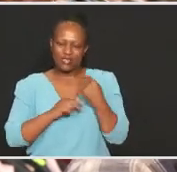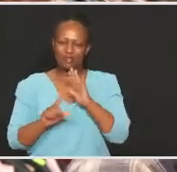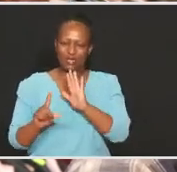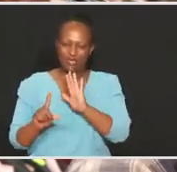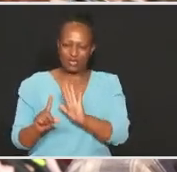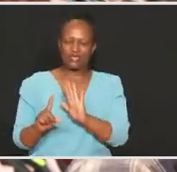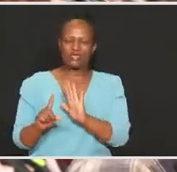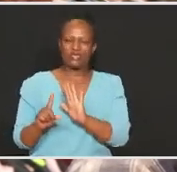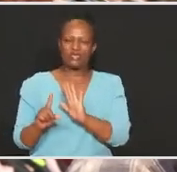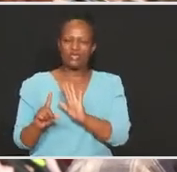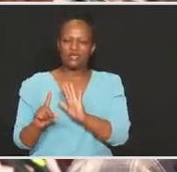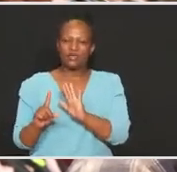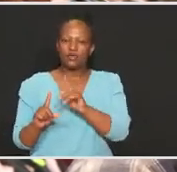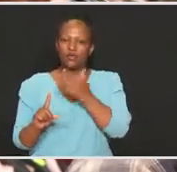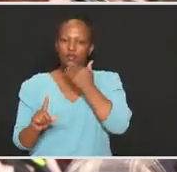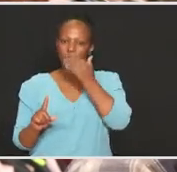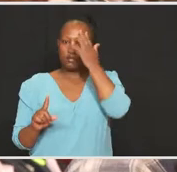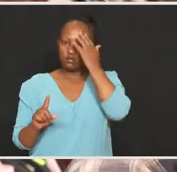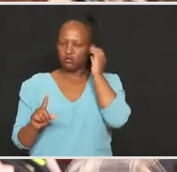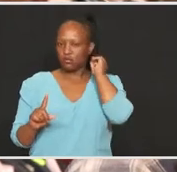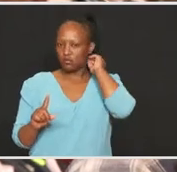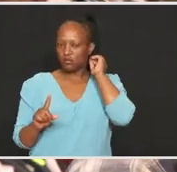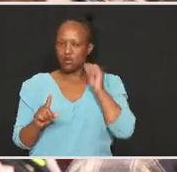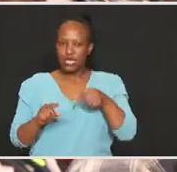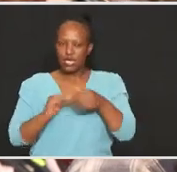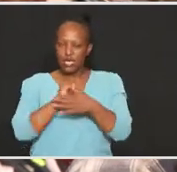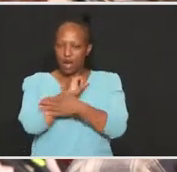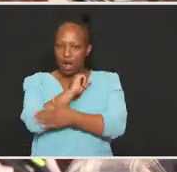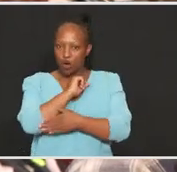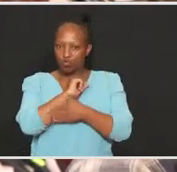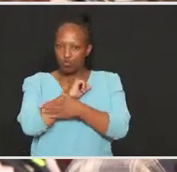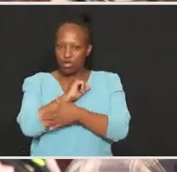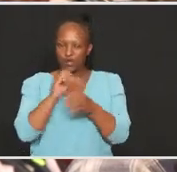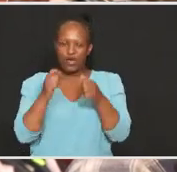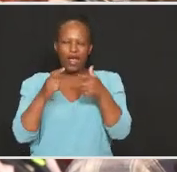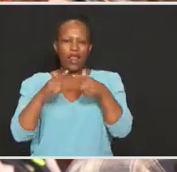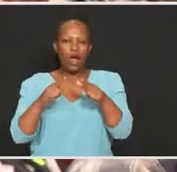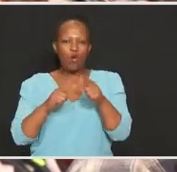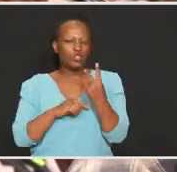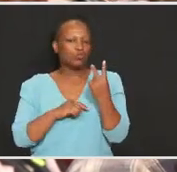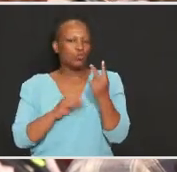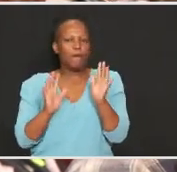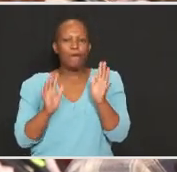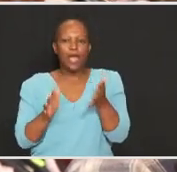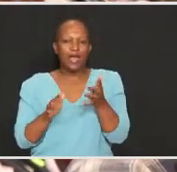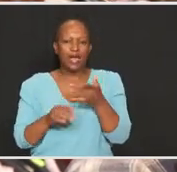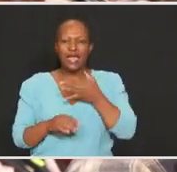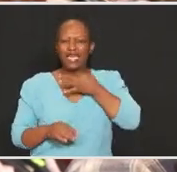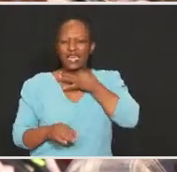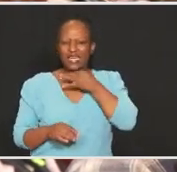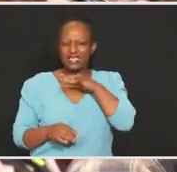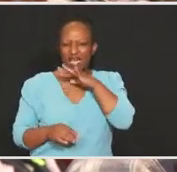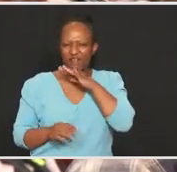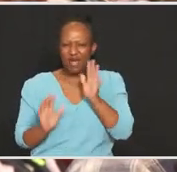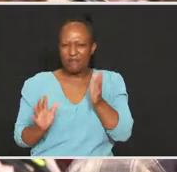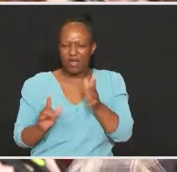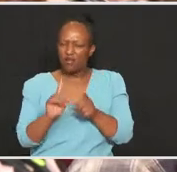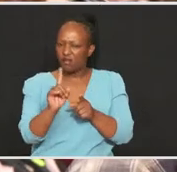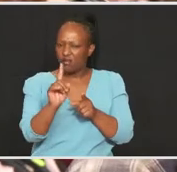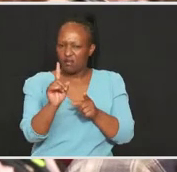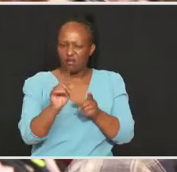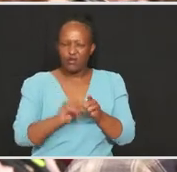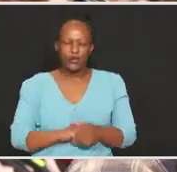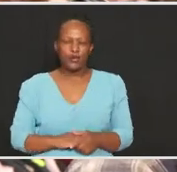that we don't have two languages in the country Afrikaans and English and that is what is happening